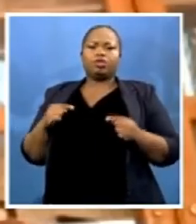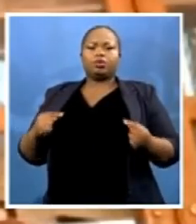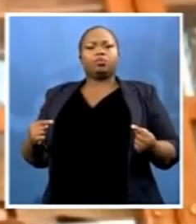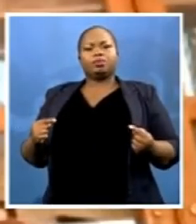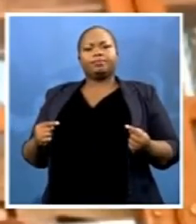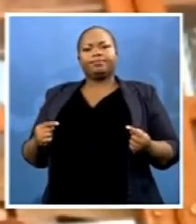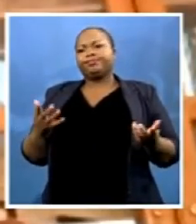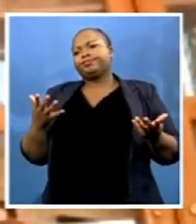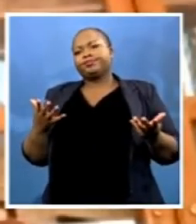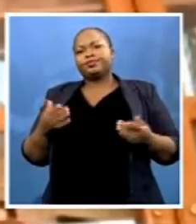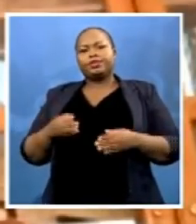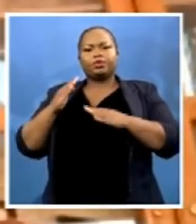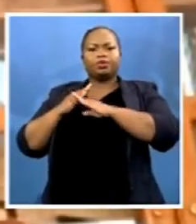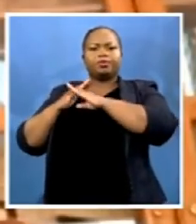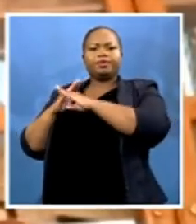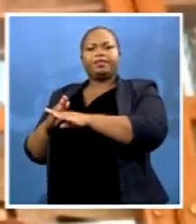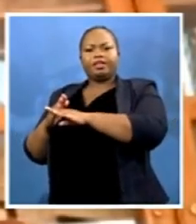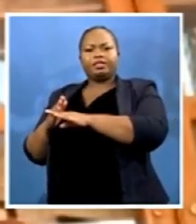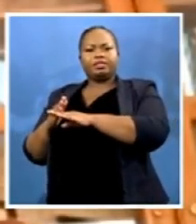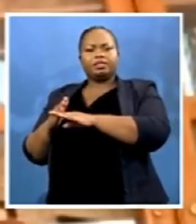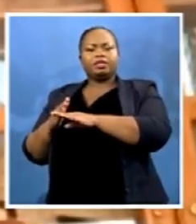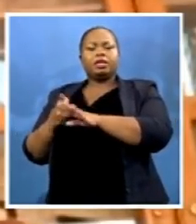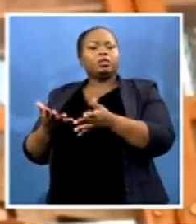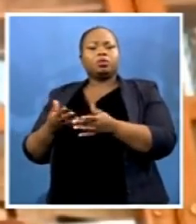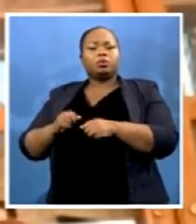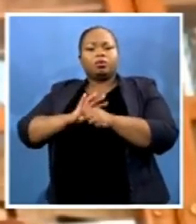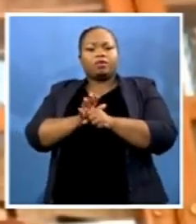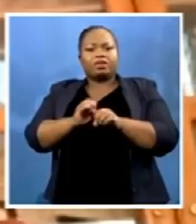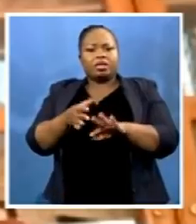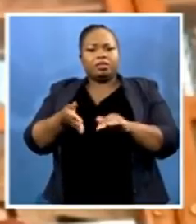death from COVID-19 and still die of diabetes, die of